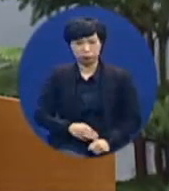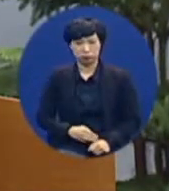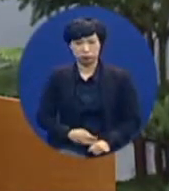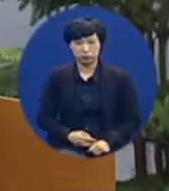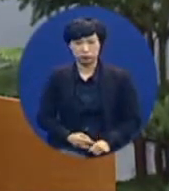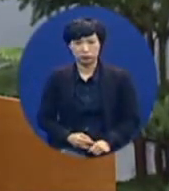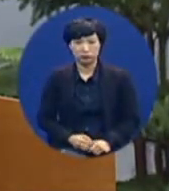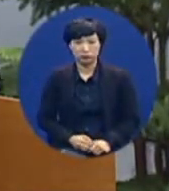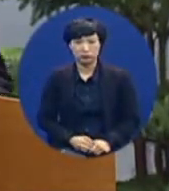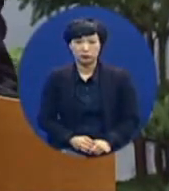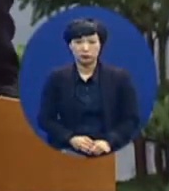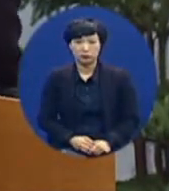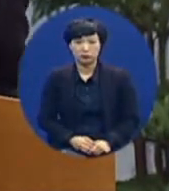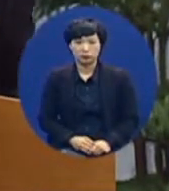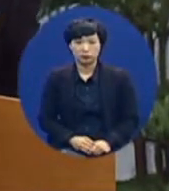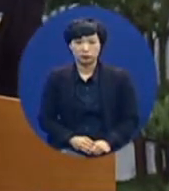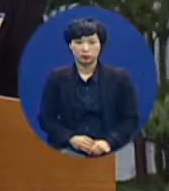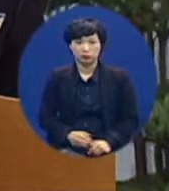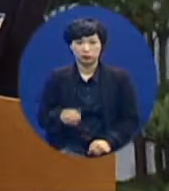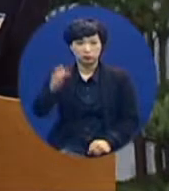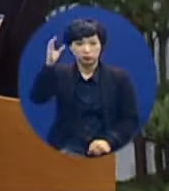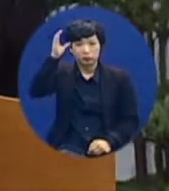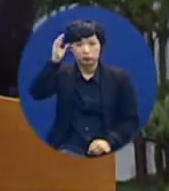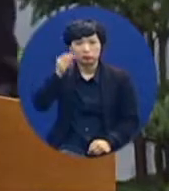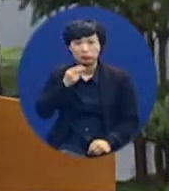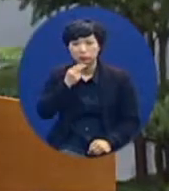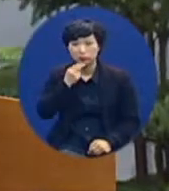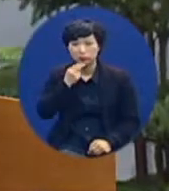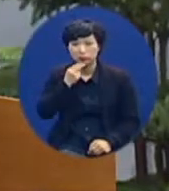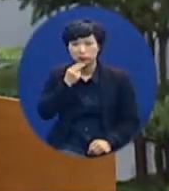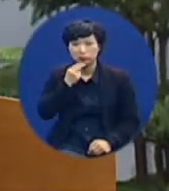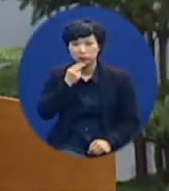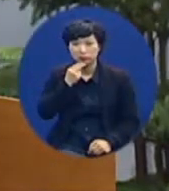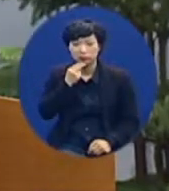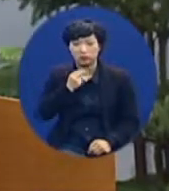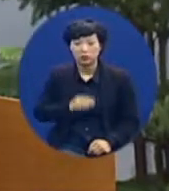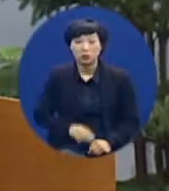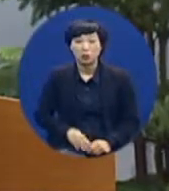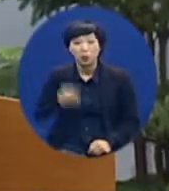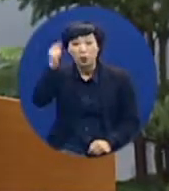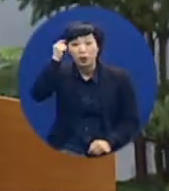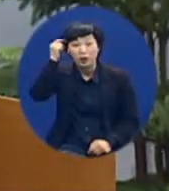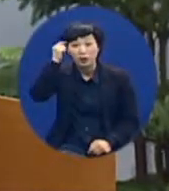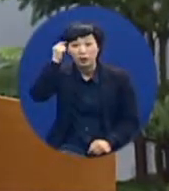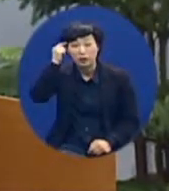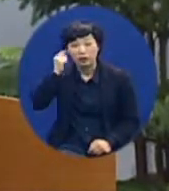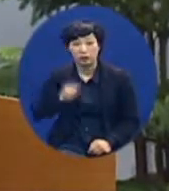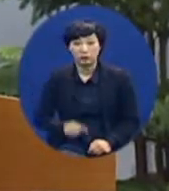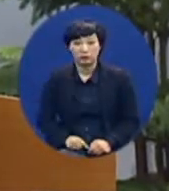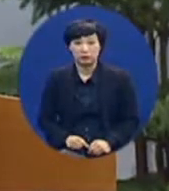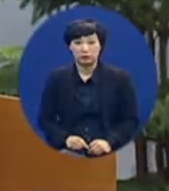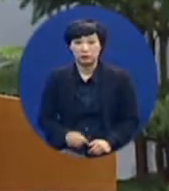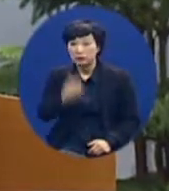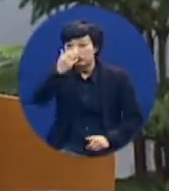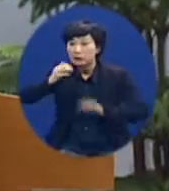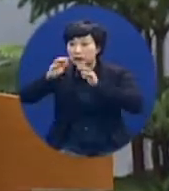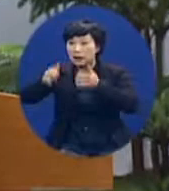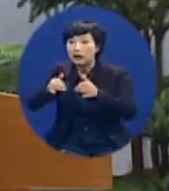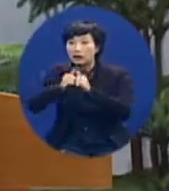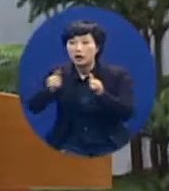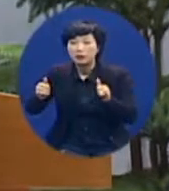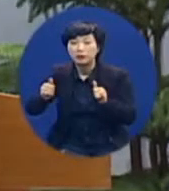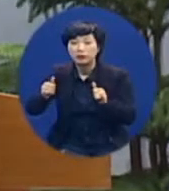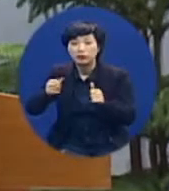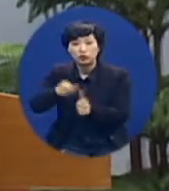whom they had been expecting as the Messiah. Why? They had a wrong